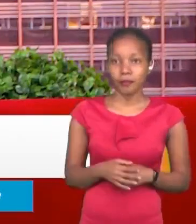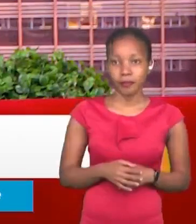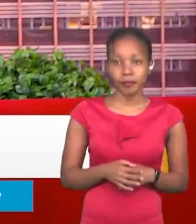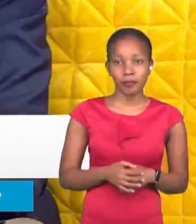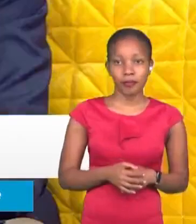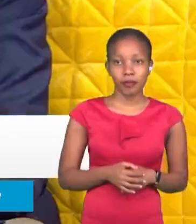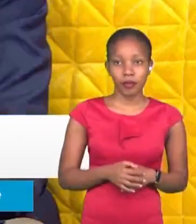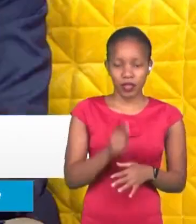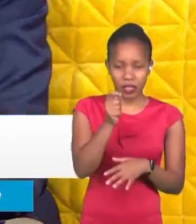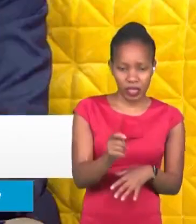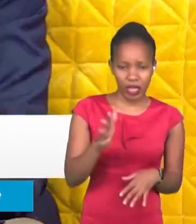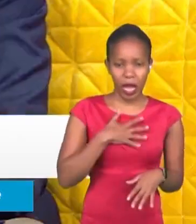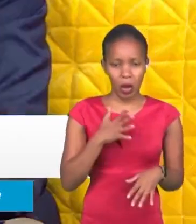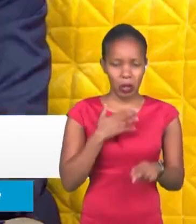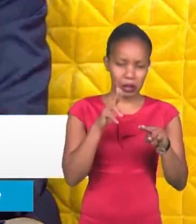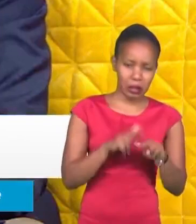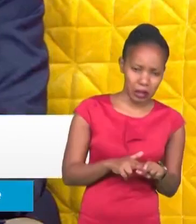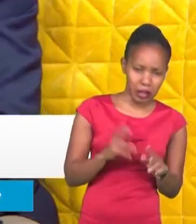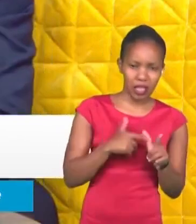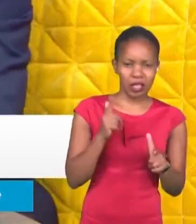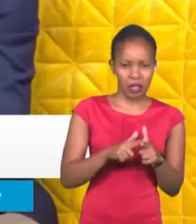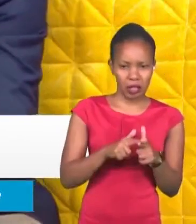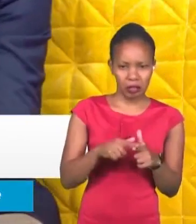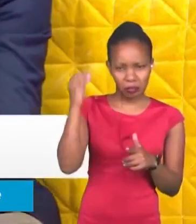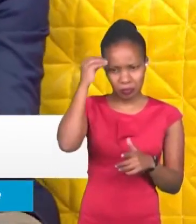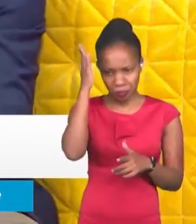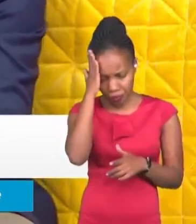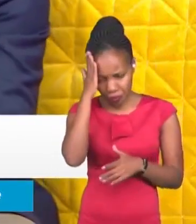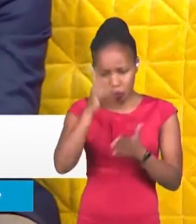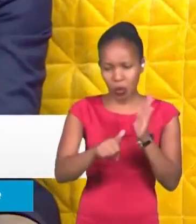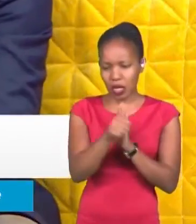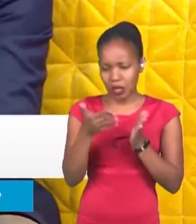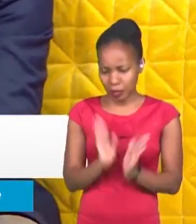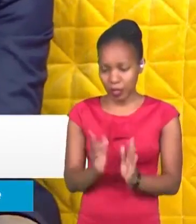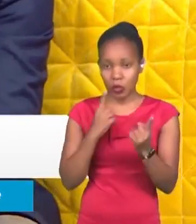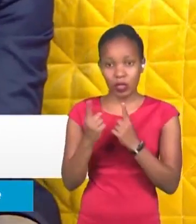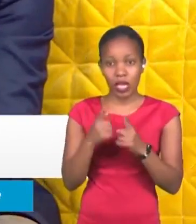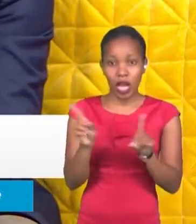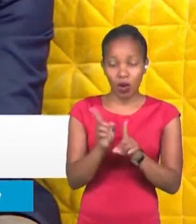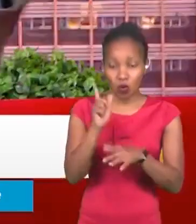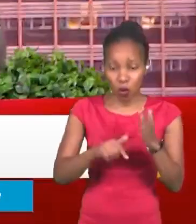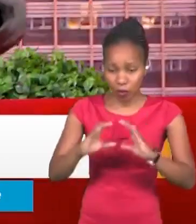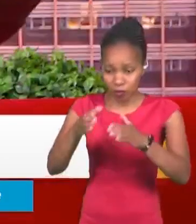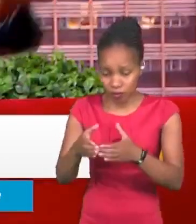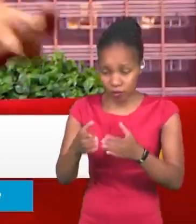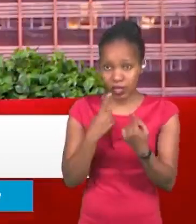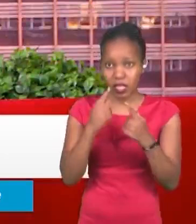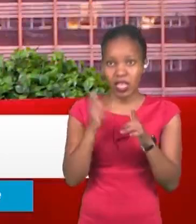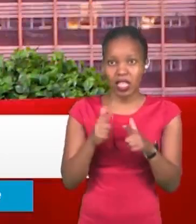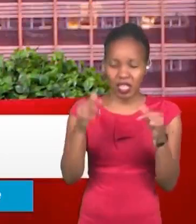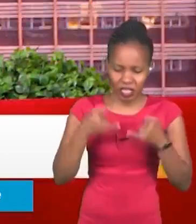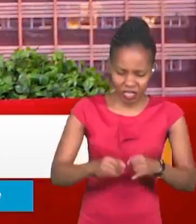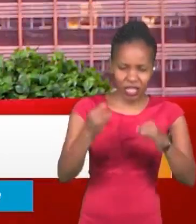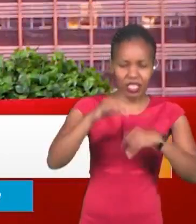this case, a judge just sits and records what the parties say. And based on what the parties have said, tries to find the